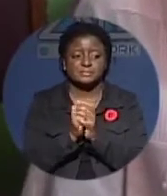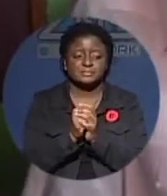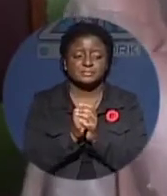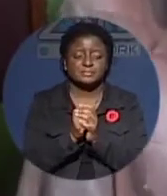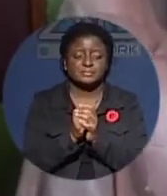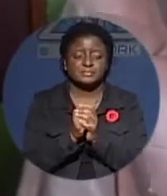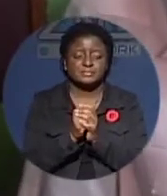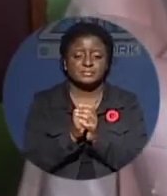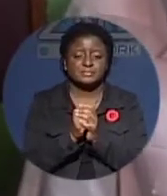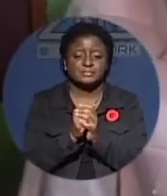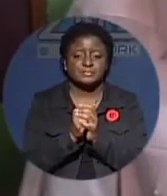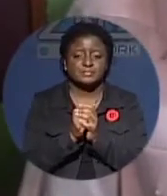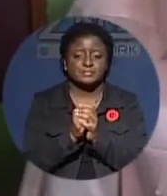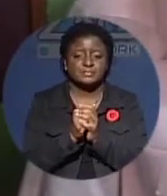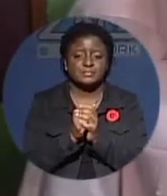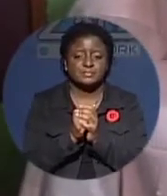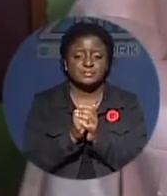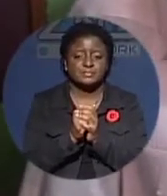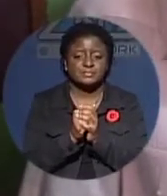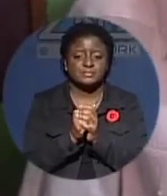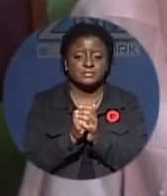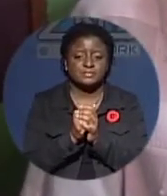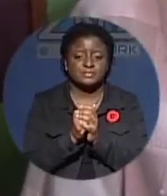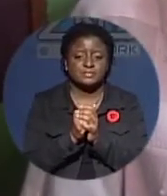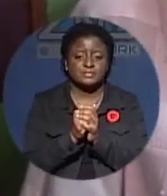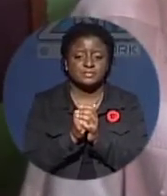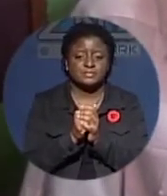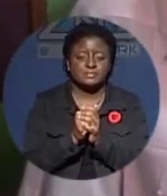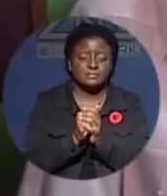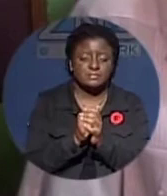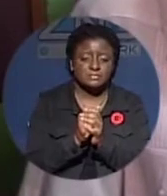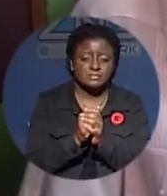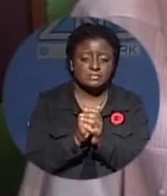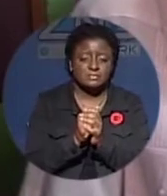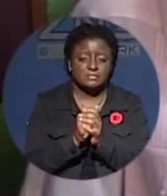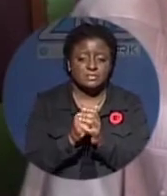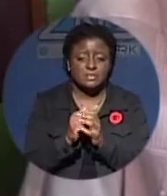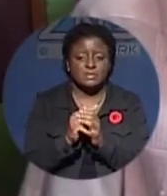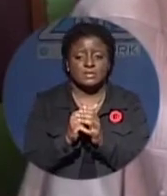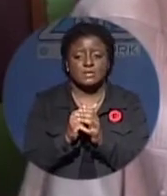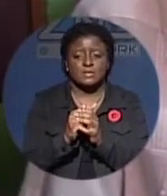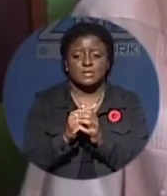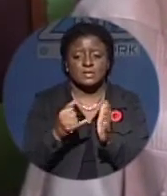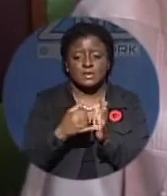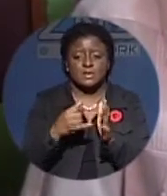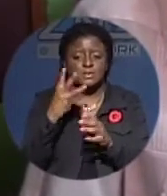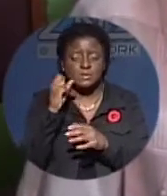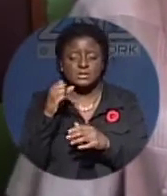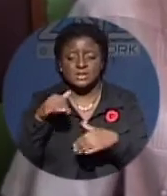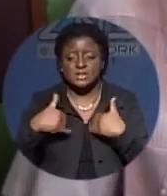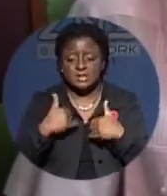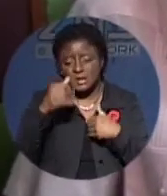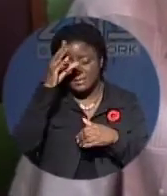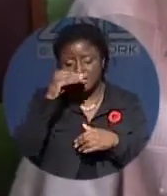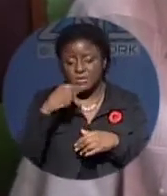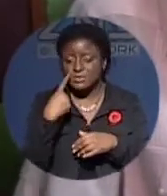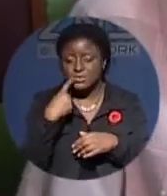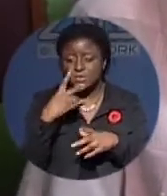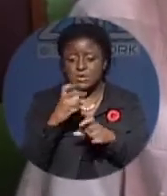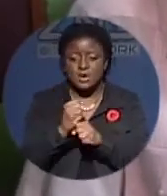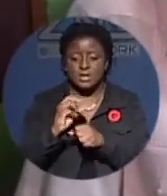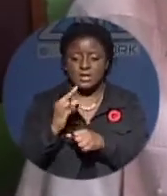have gone astray. Most of us young boys would have gone astray. But that did a lot of us, made it is quite a